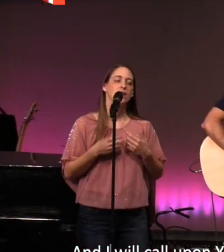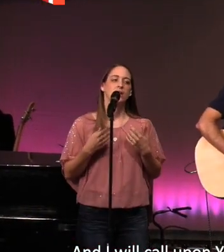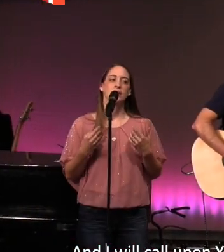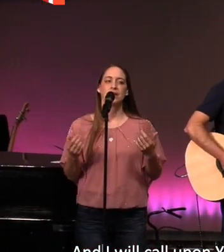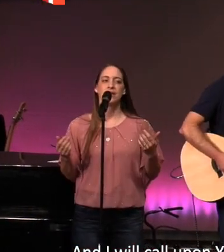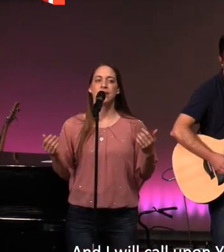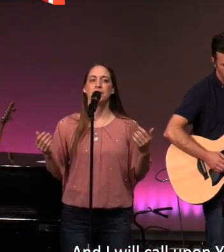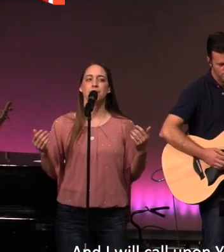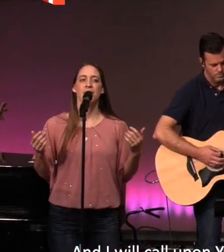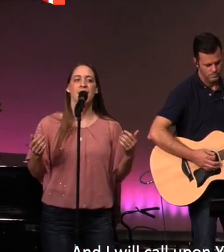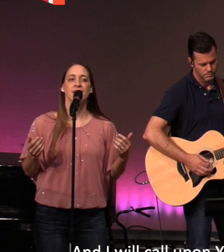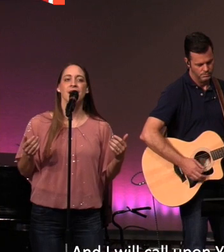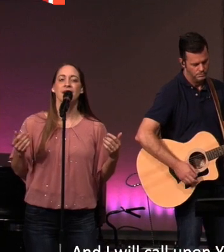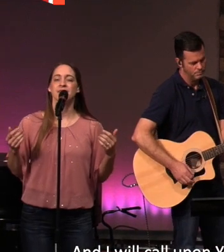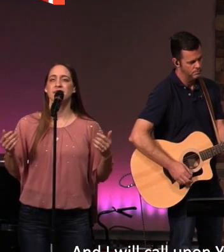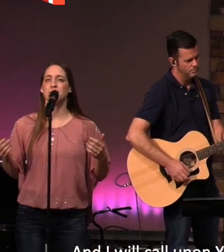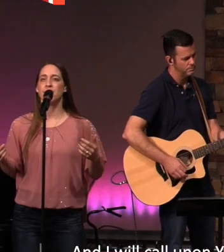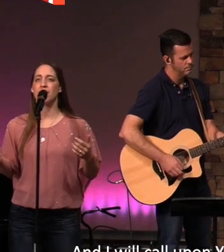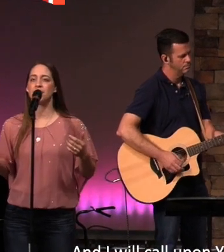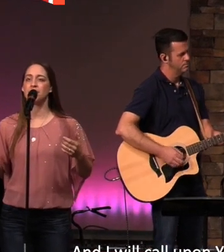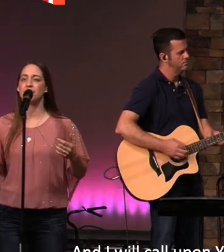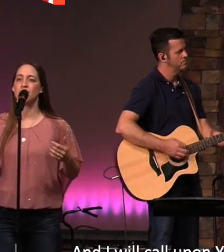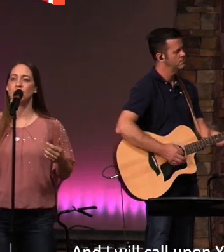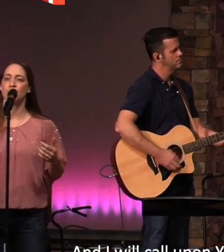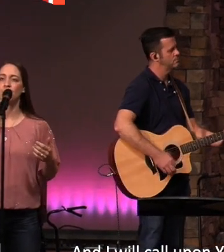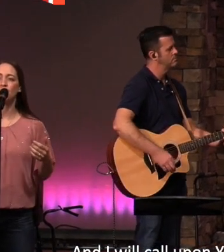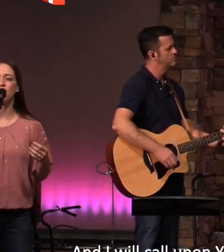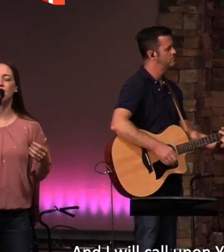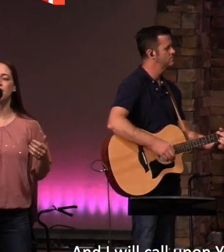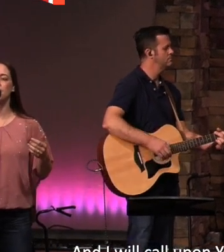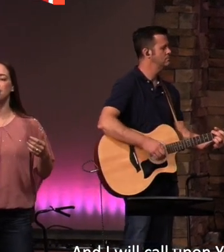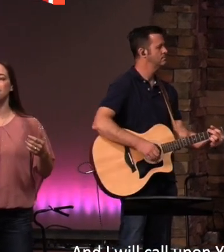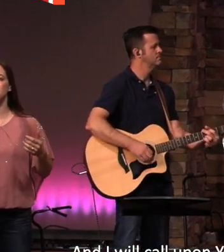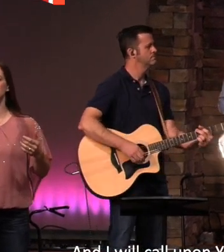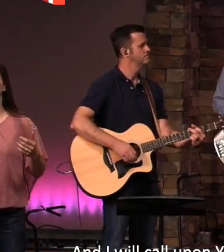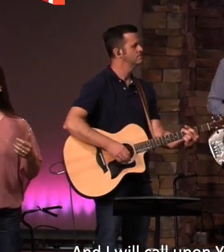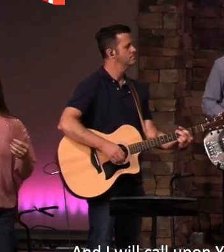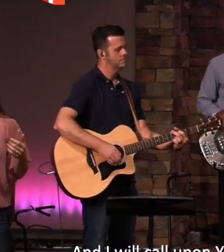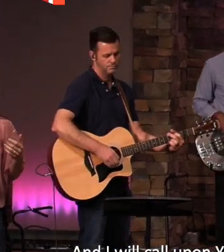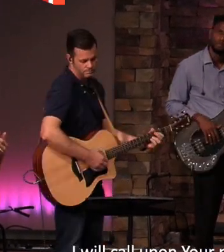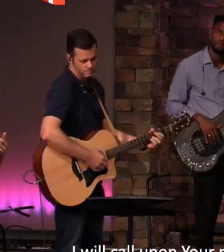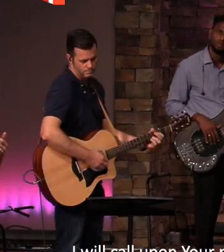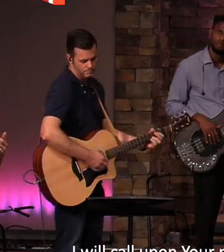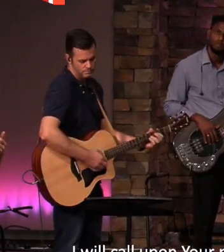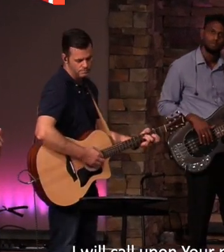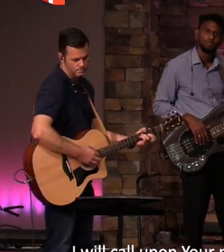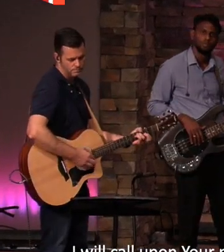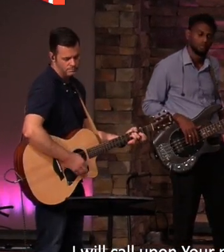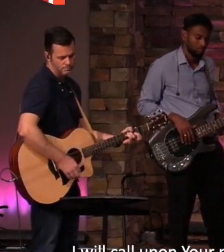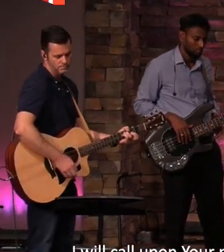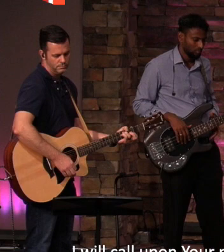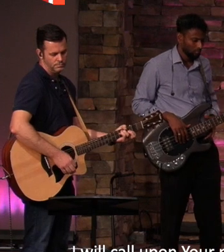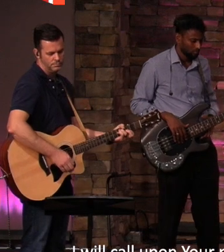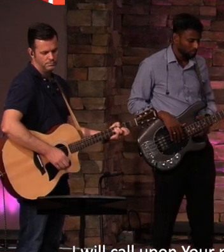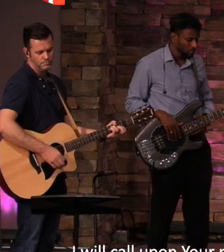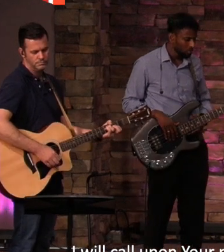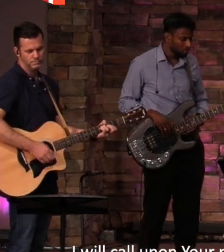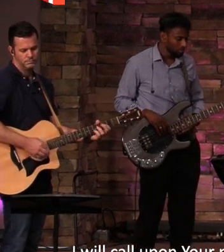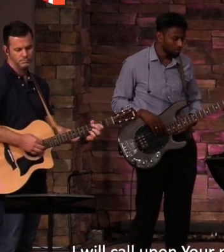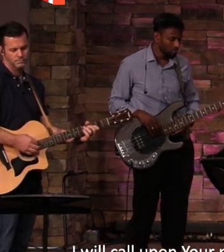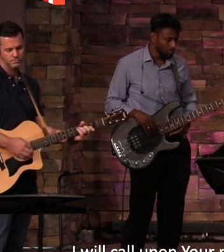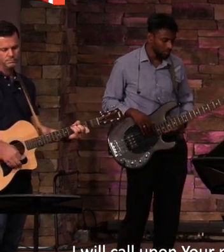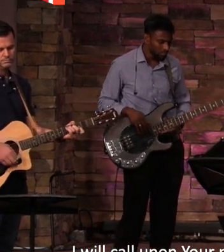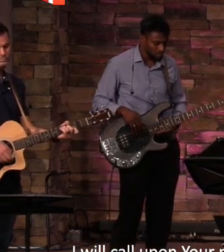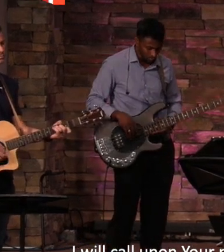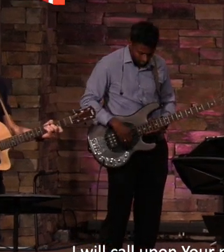Keep my eyes above the race Let's